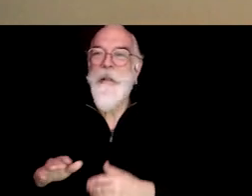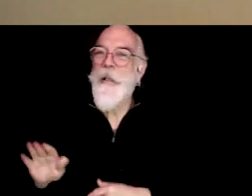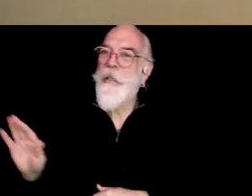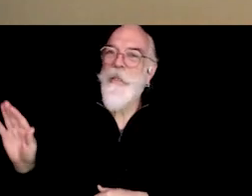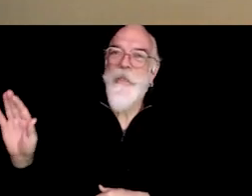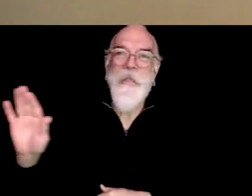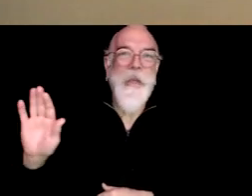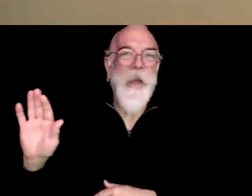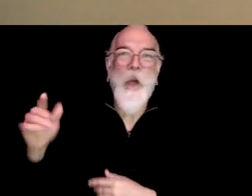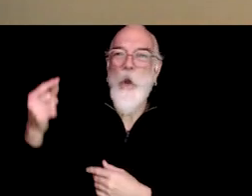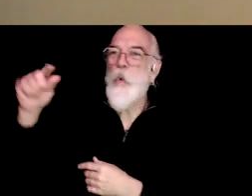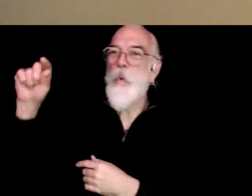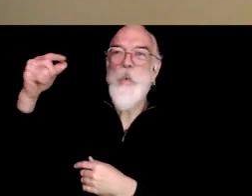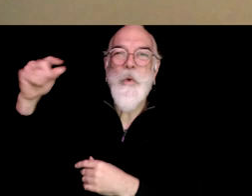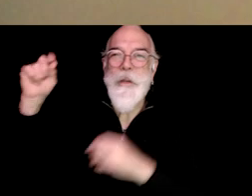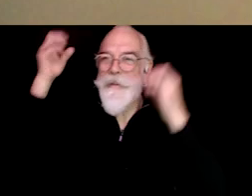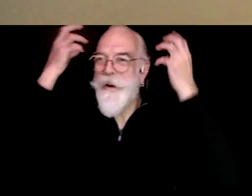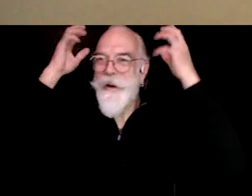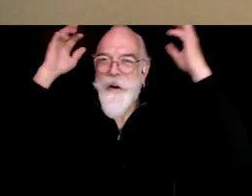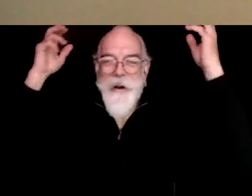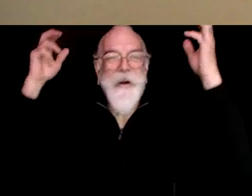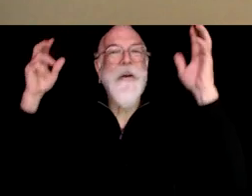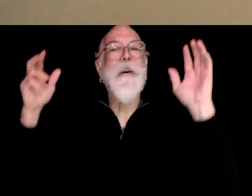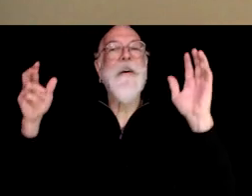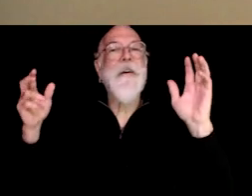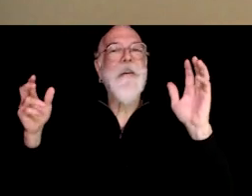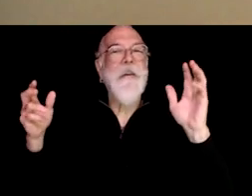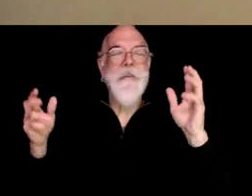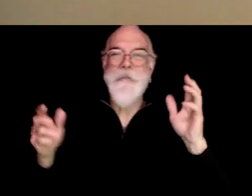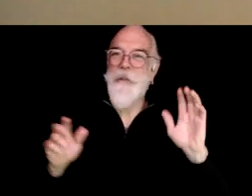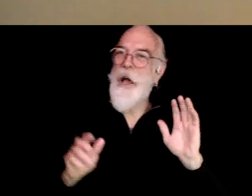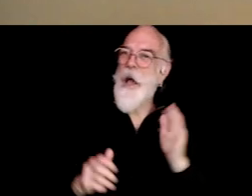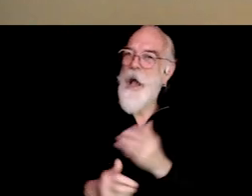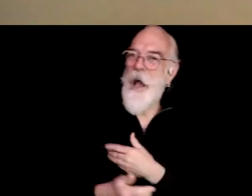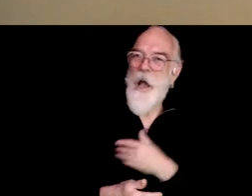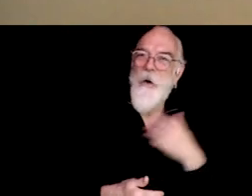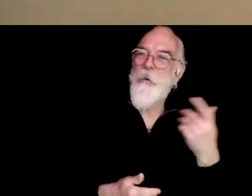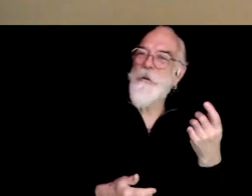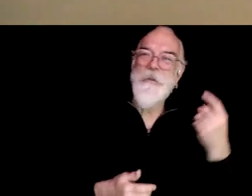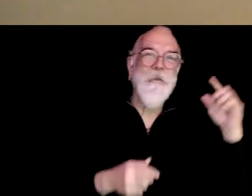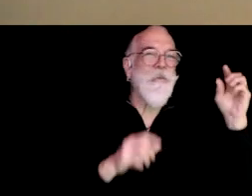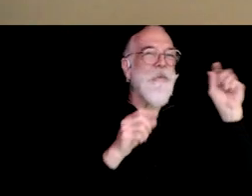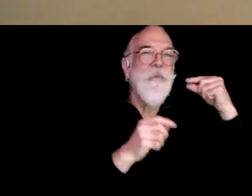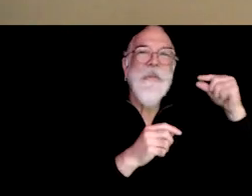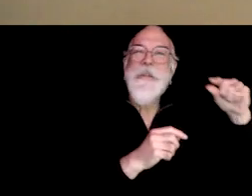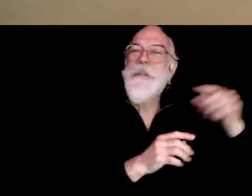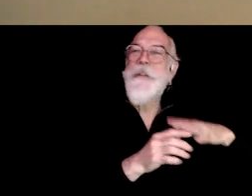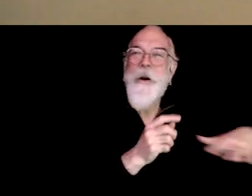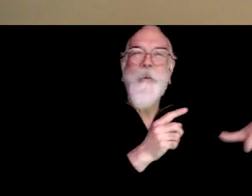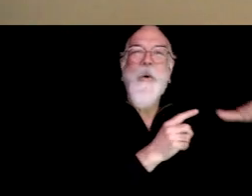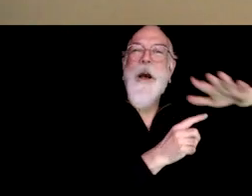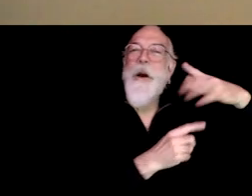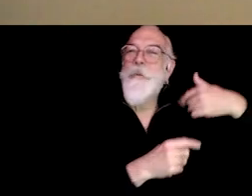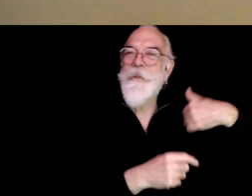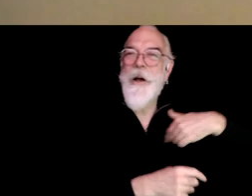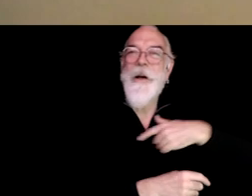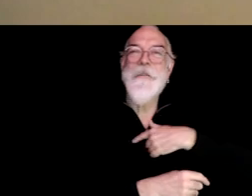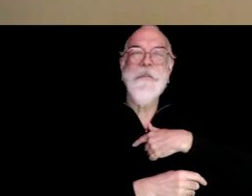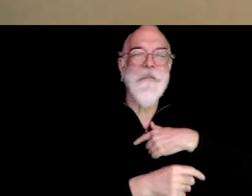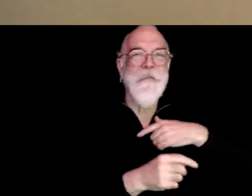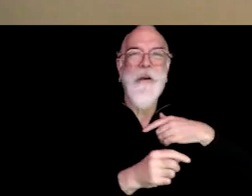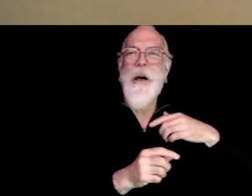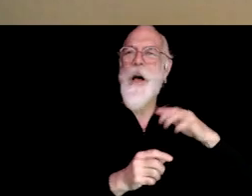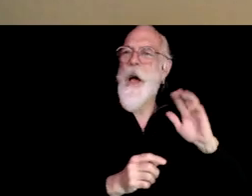crosses continents. Close in, I breathe the forest plants around me. It is